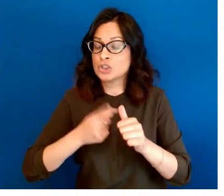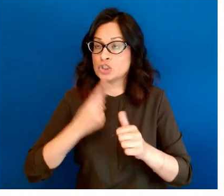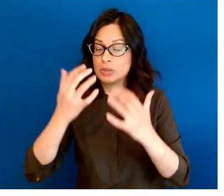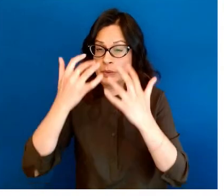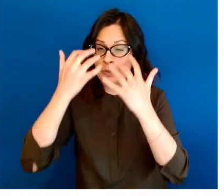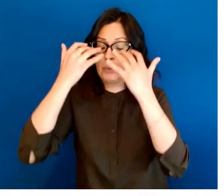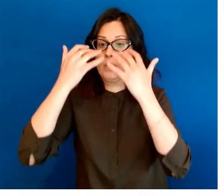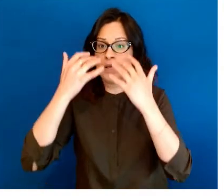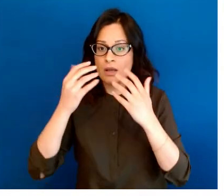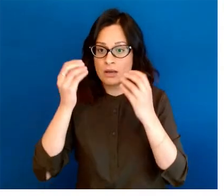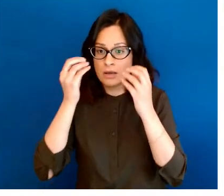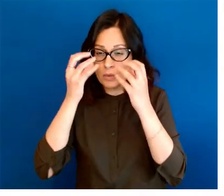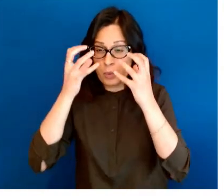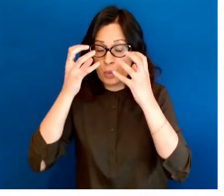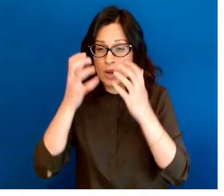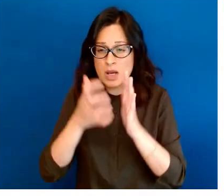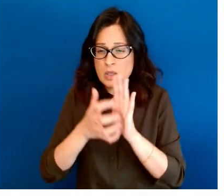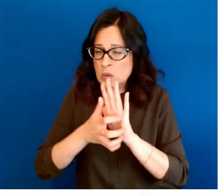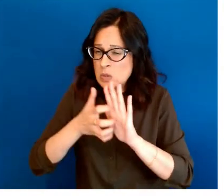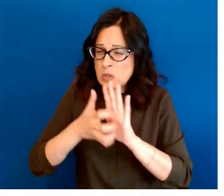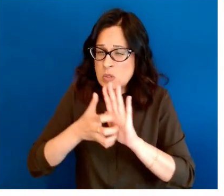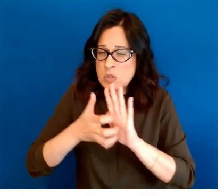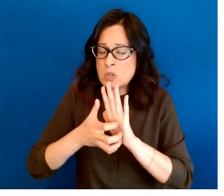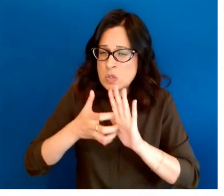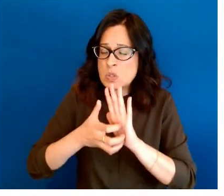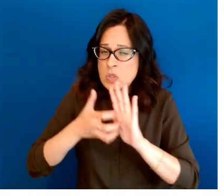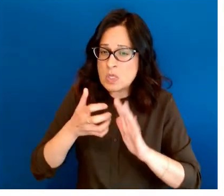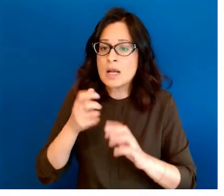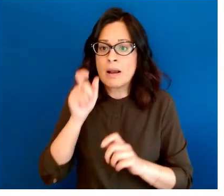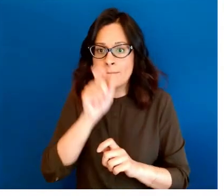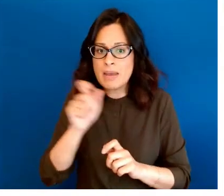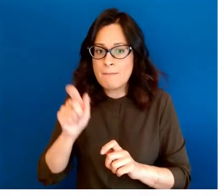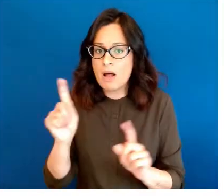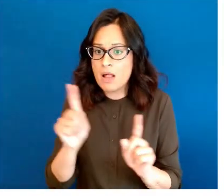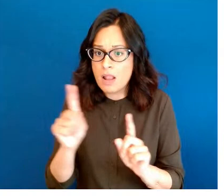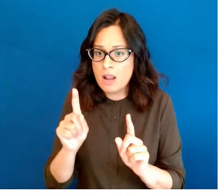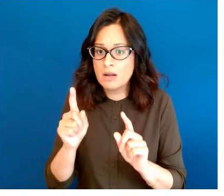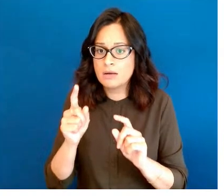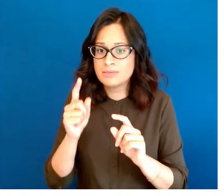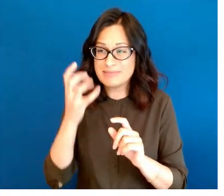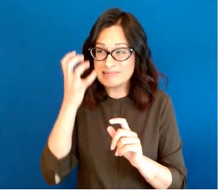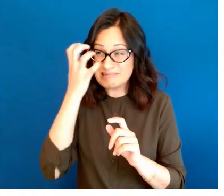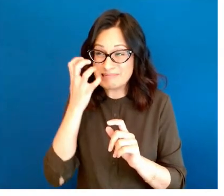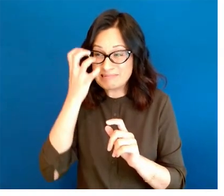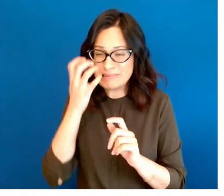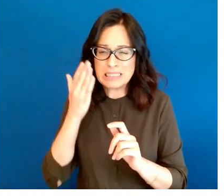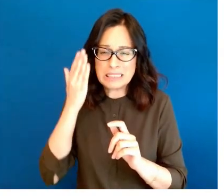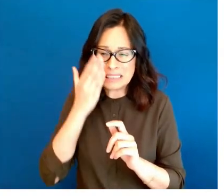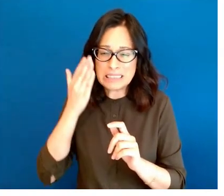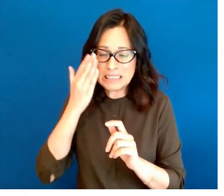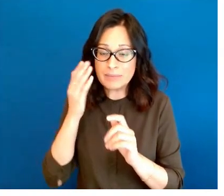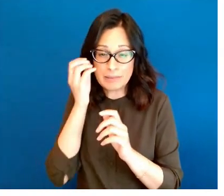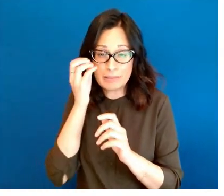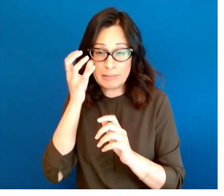much more itchy, and then individuals rub the area. So association with periorbital eczema